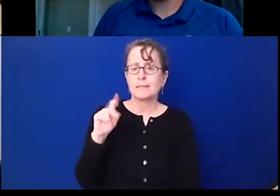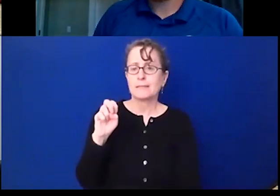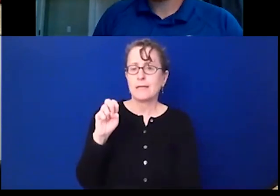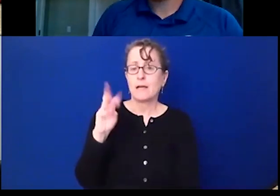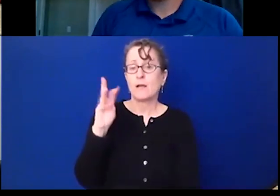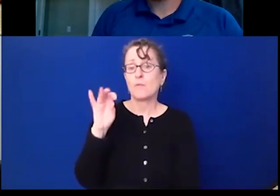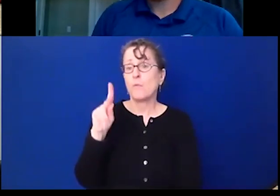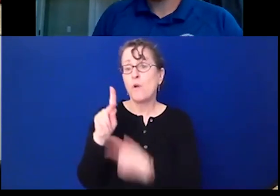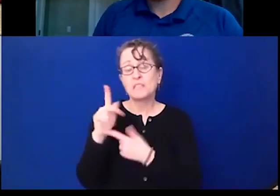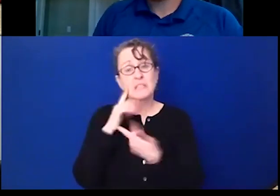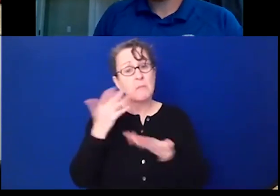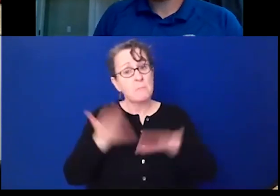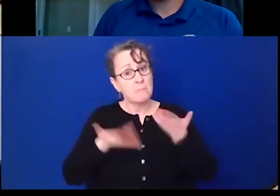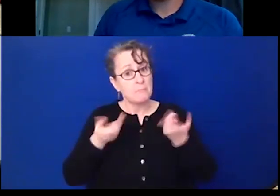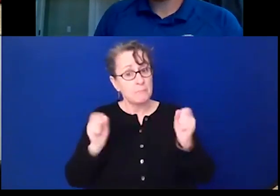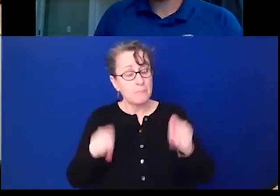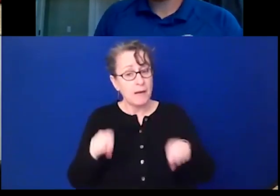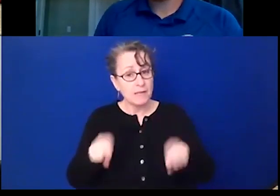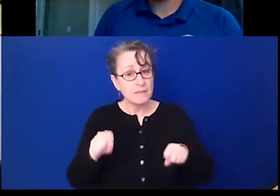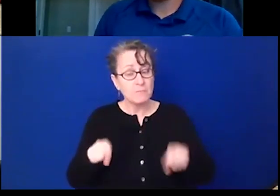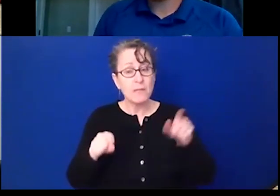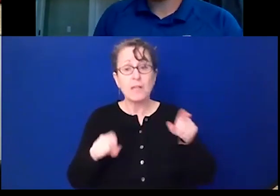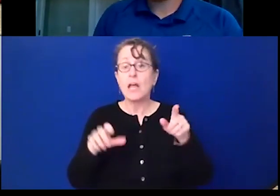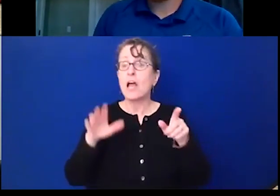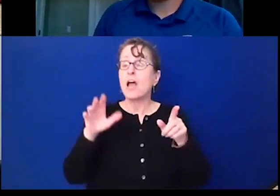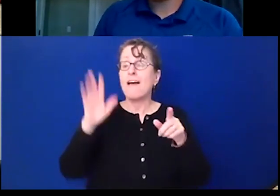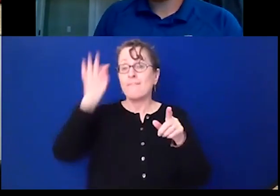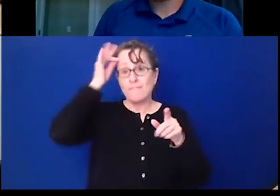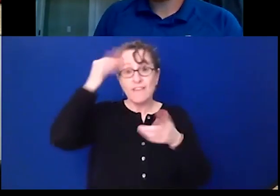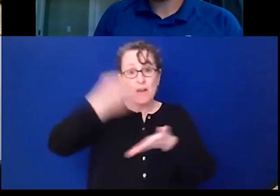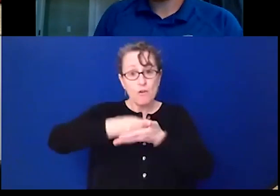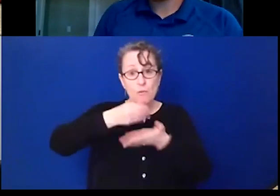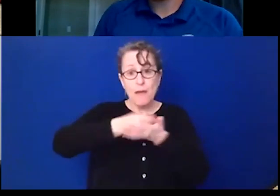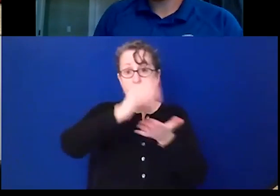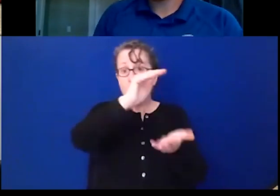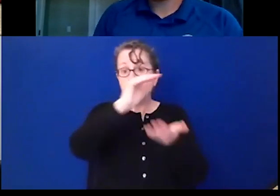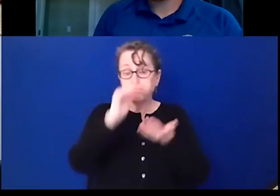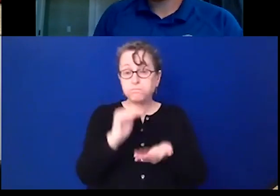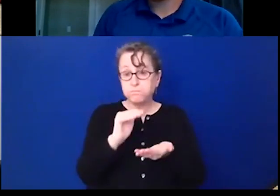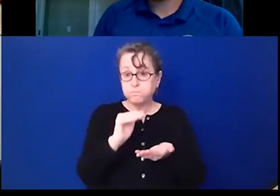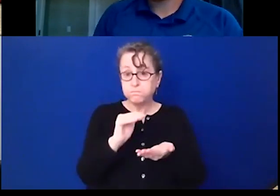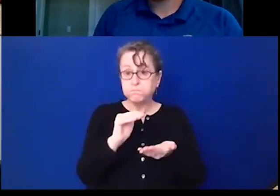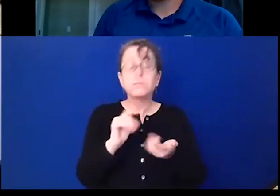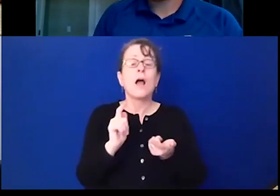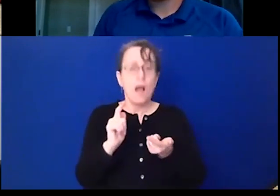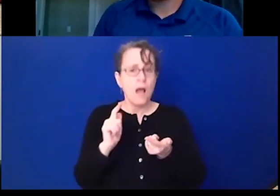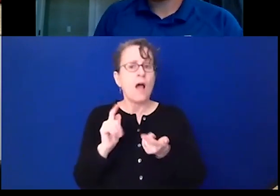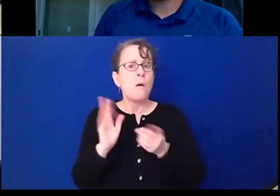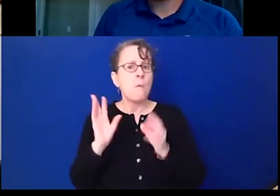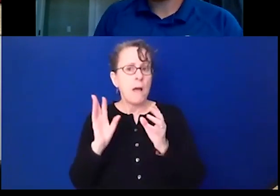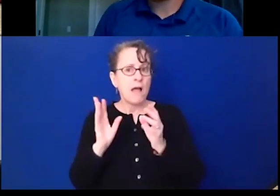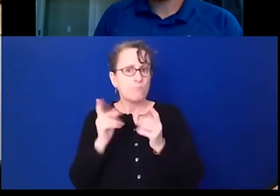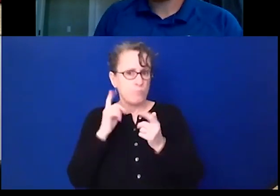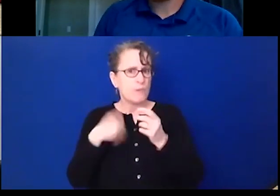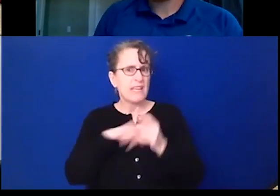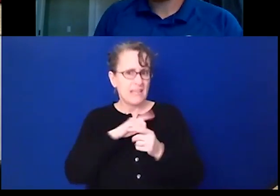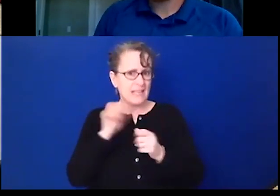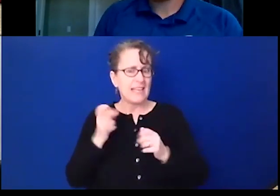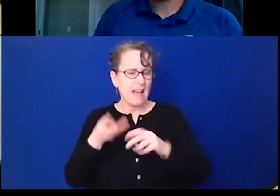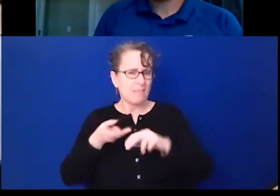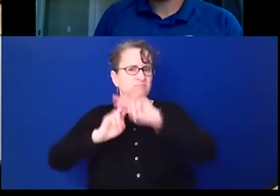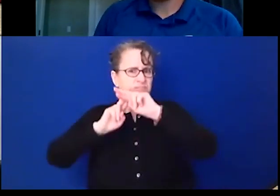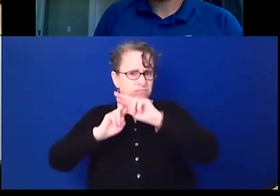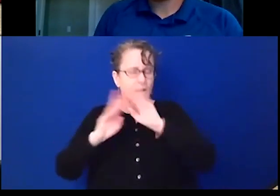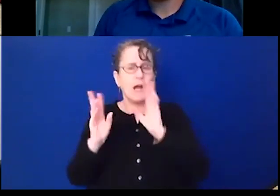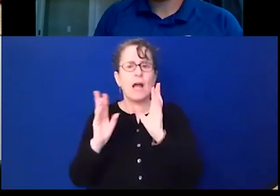something that the select board's going to be discussing as the summer, you know, spring moves into summer. So there's some conversations yet to be had around sidewalks,